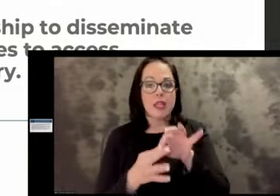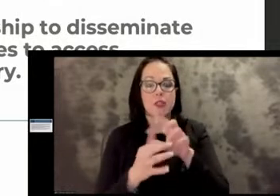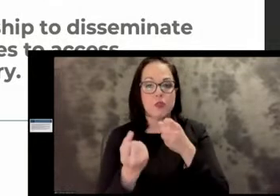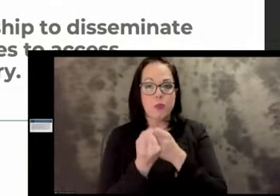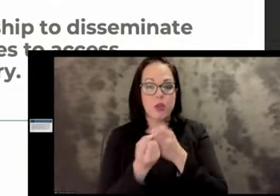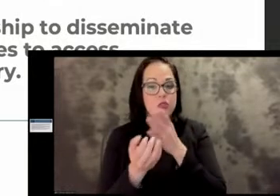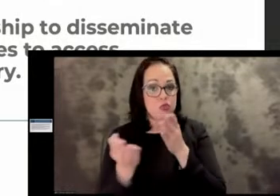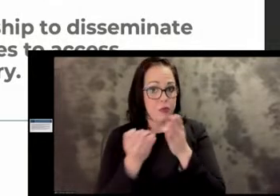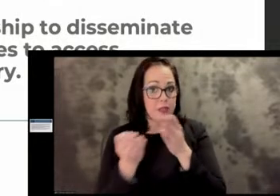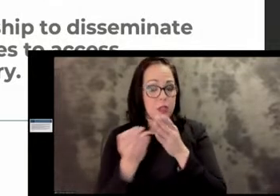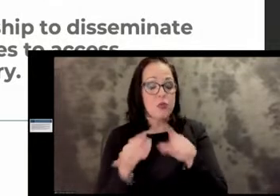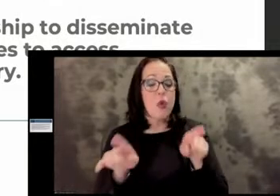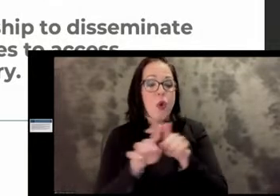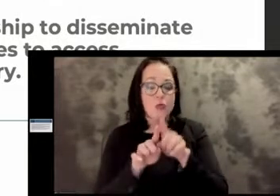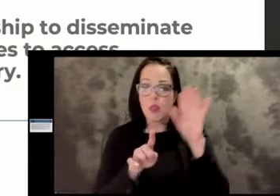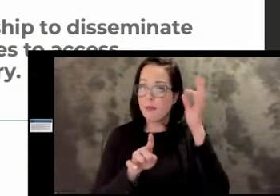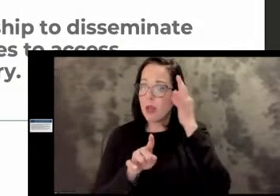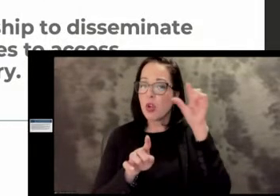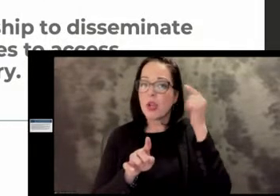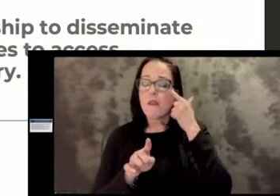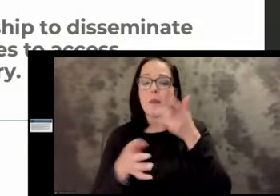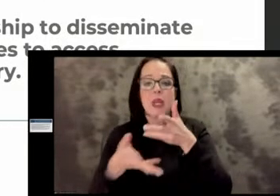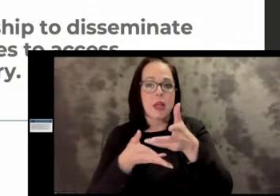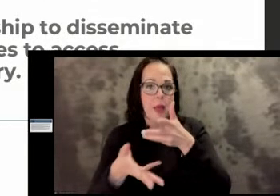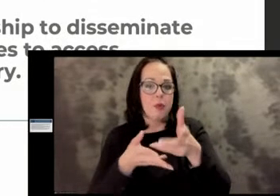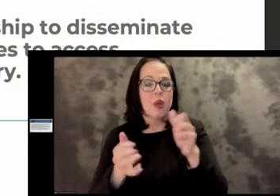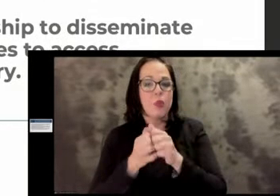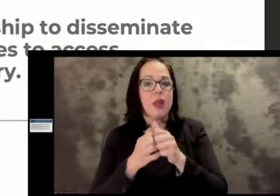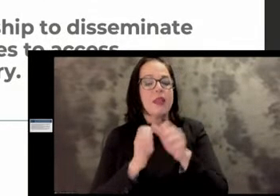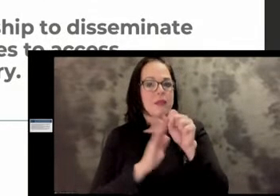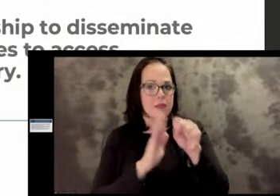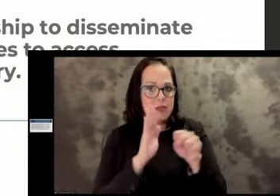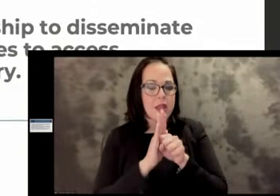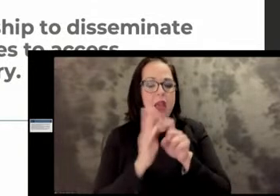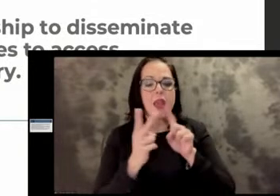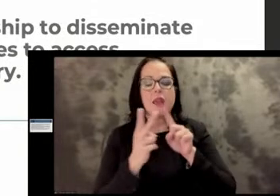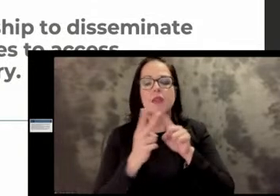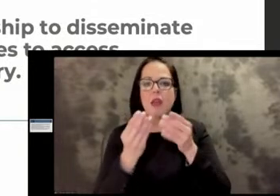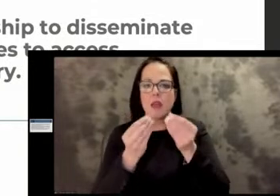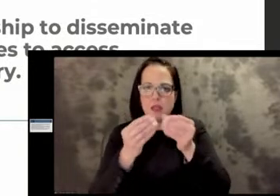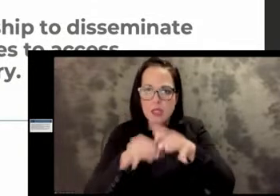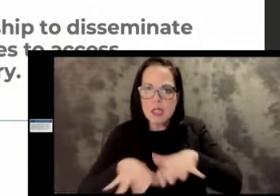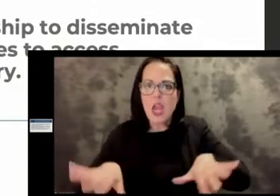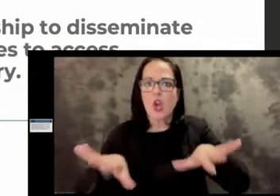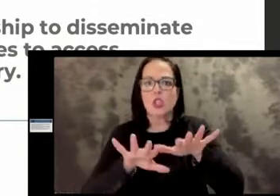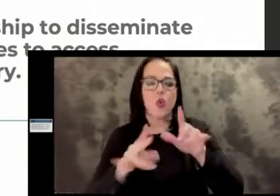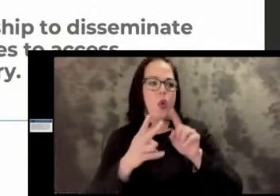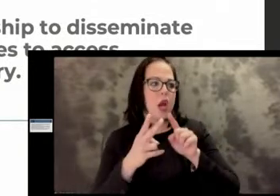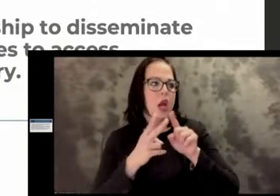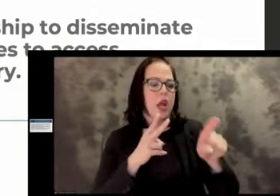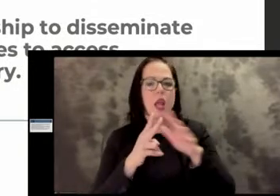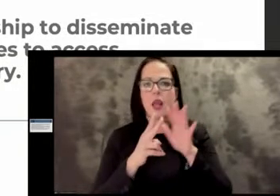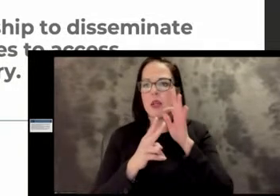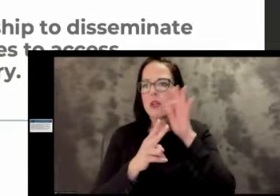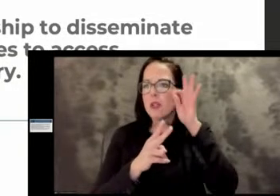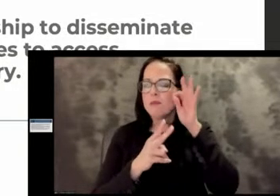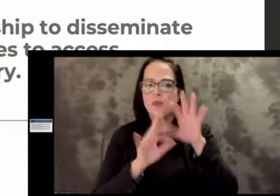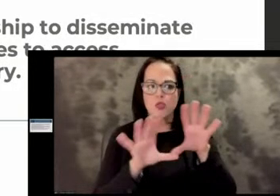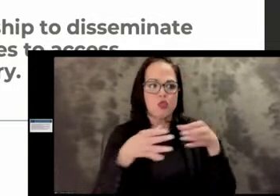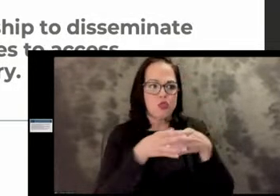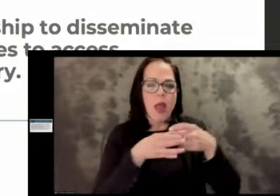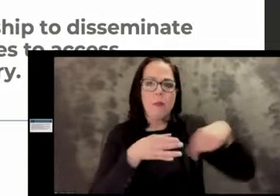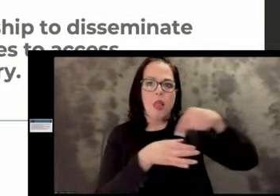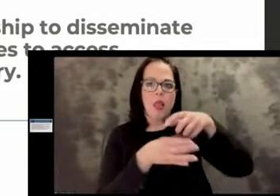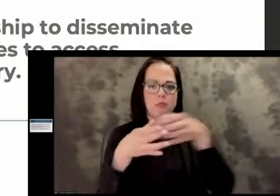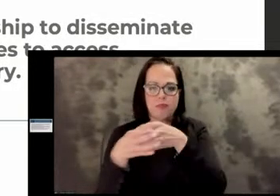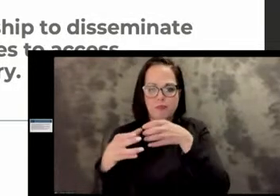that the federal government collaborate with state, tribal, territorial, local law enforcement partners and community groups to educate